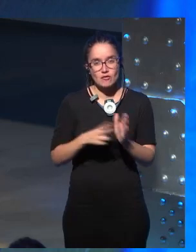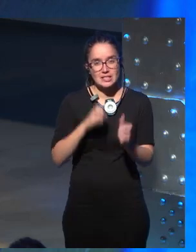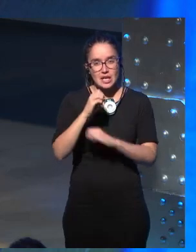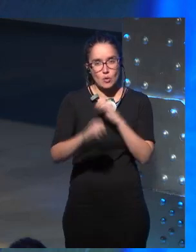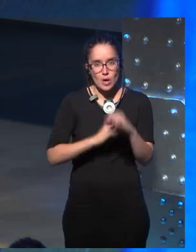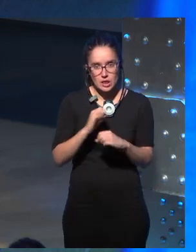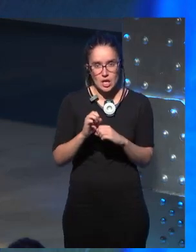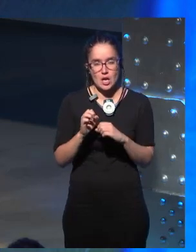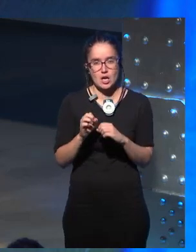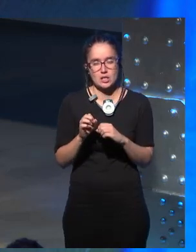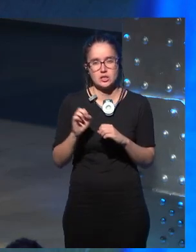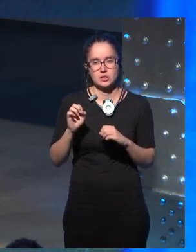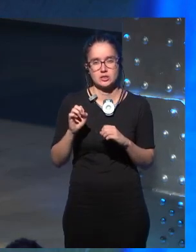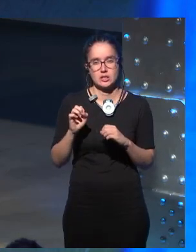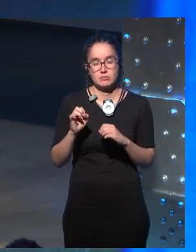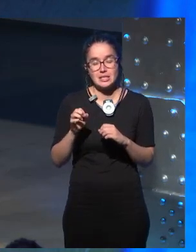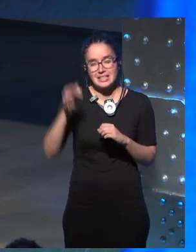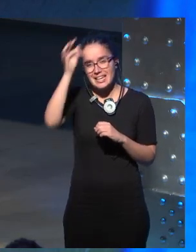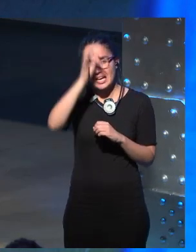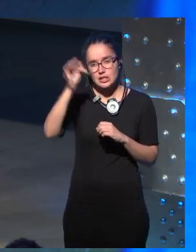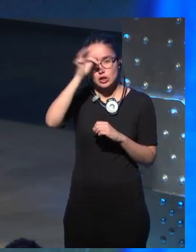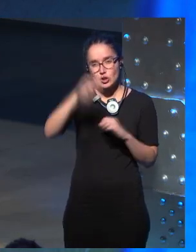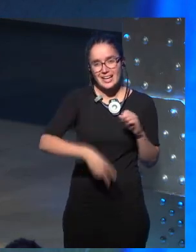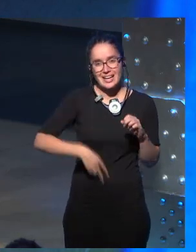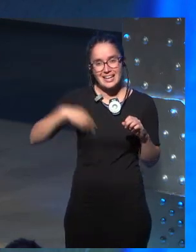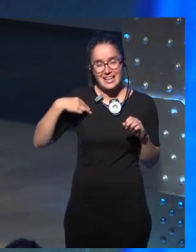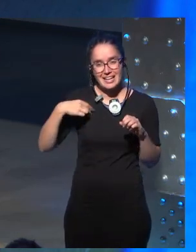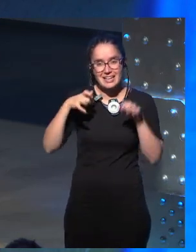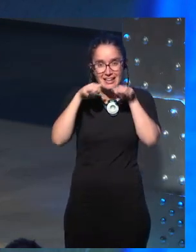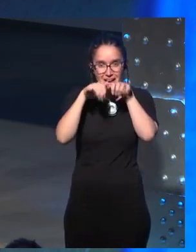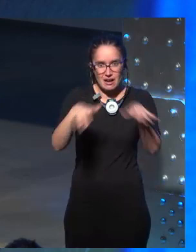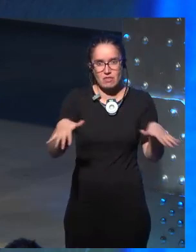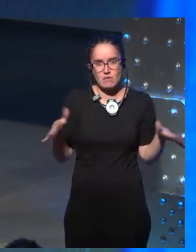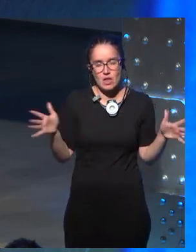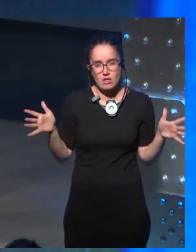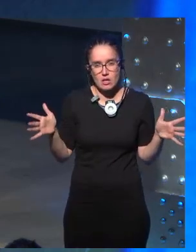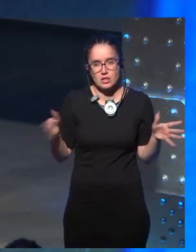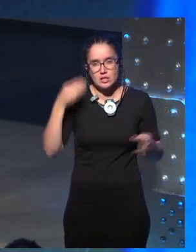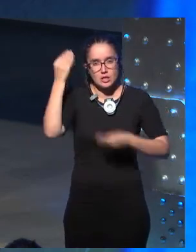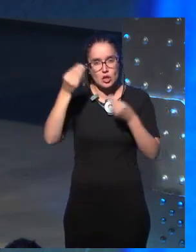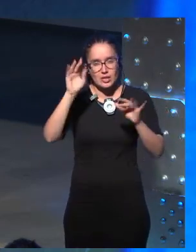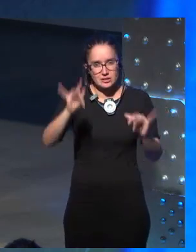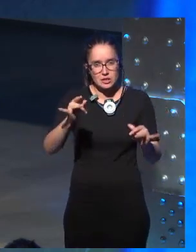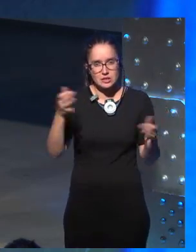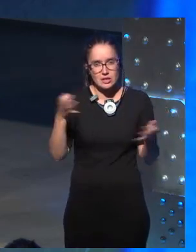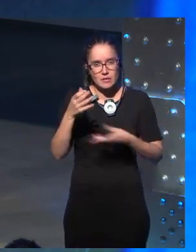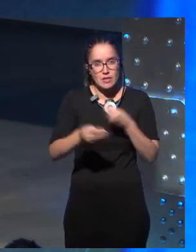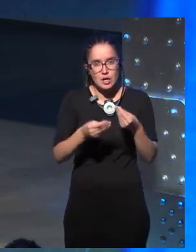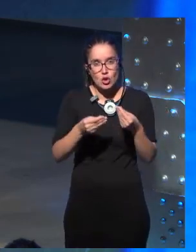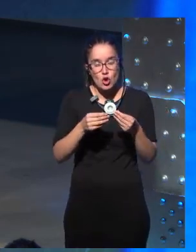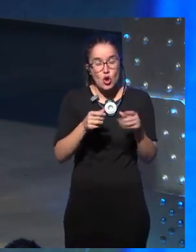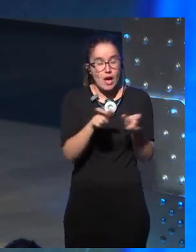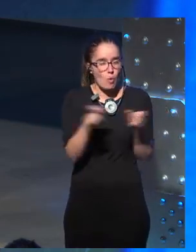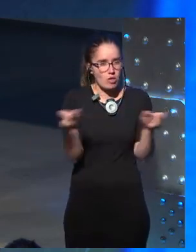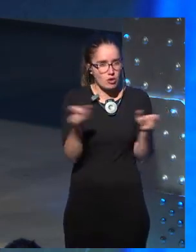and general relativity? I think in a way, yes. Why? Not through the equations, but just through